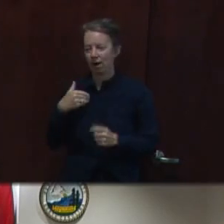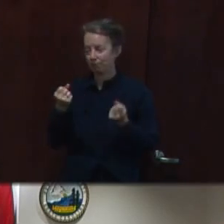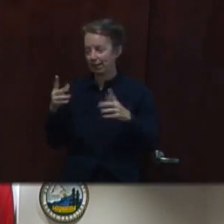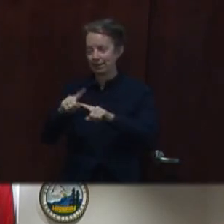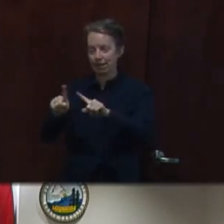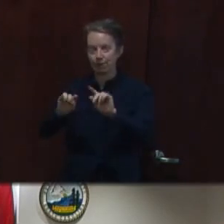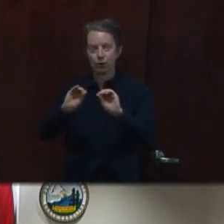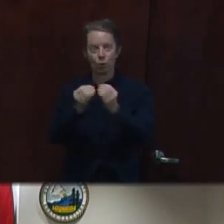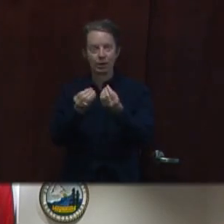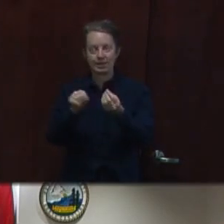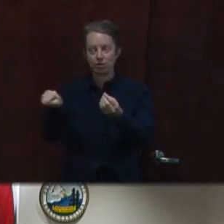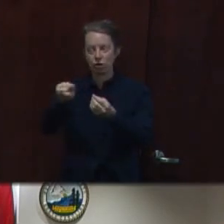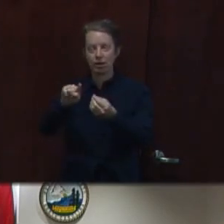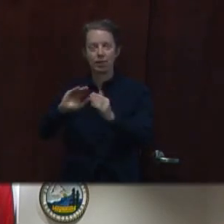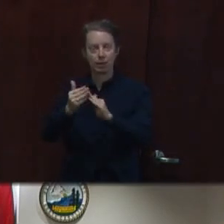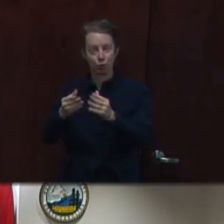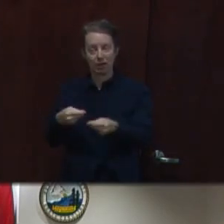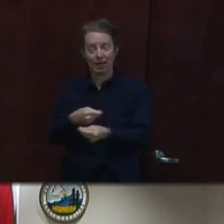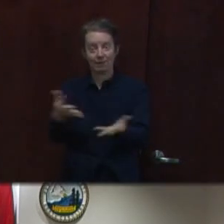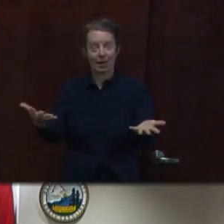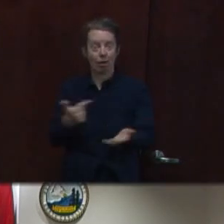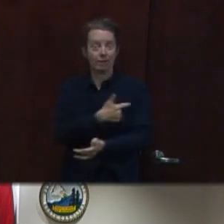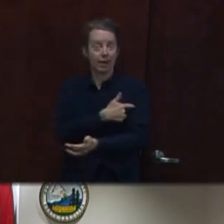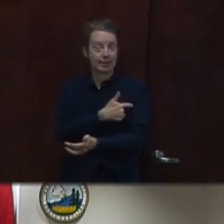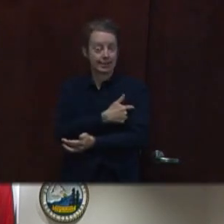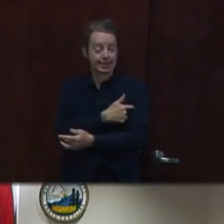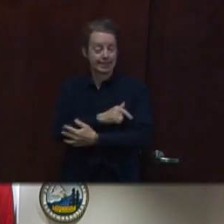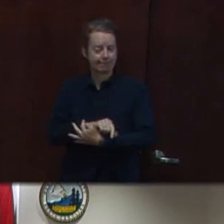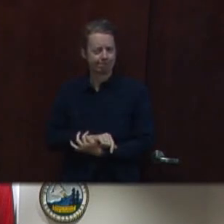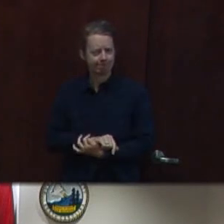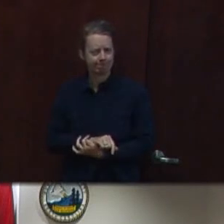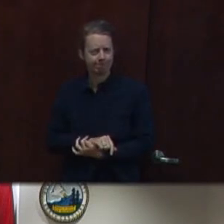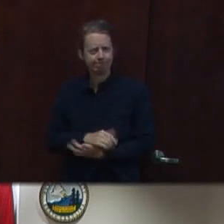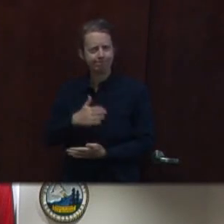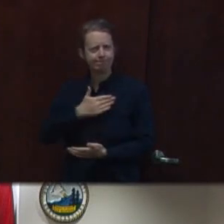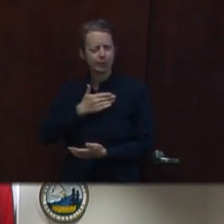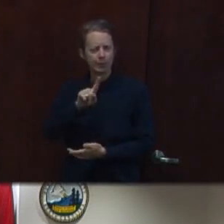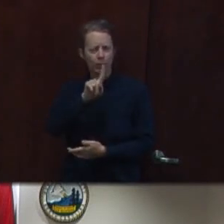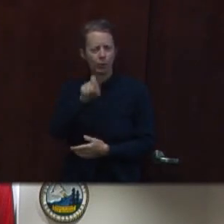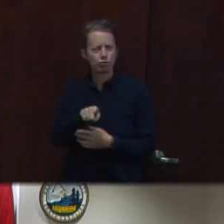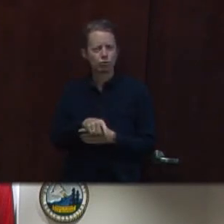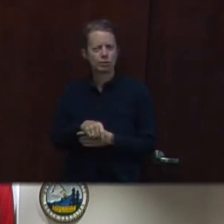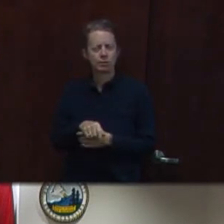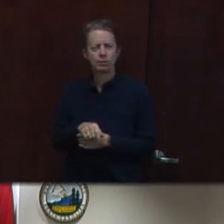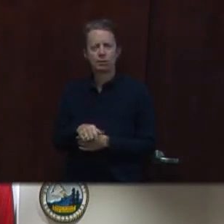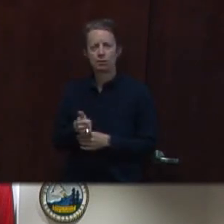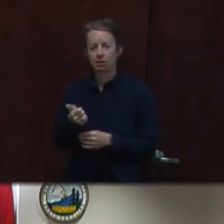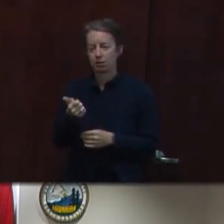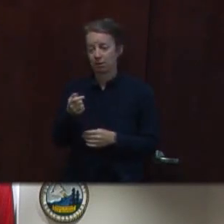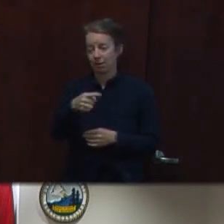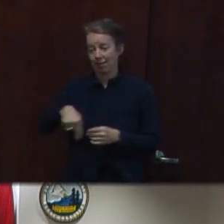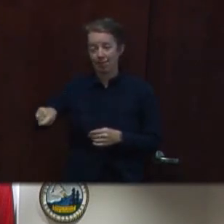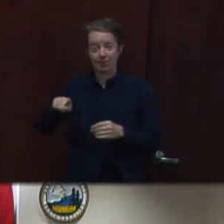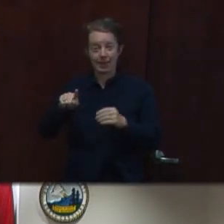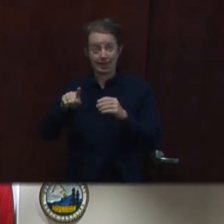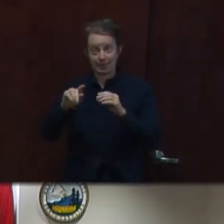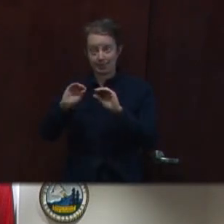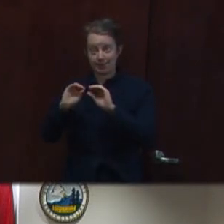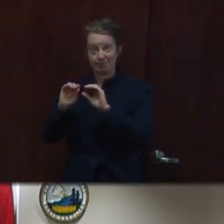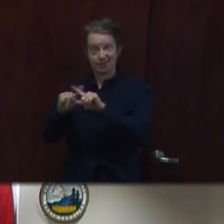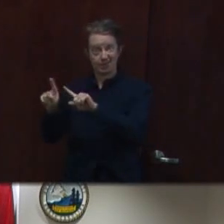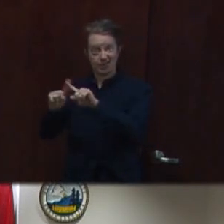organizations in the community giving vaccines. Are you going to have any way for these organizations to talk to each